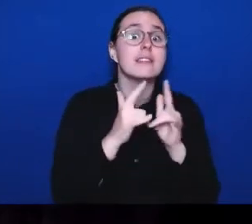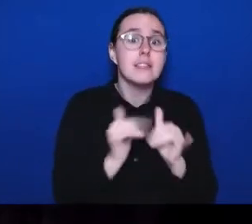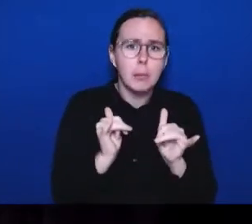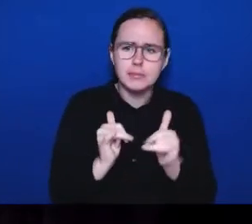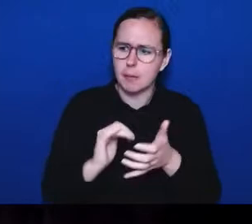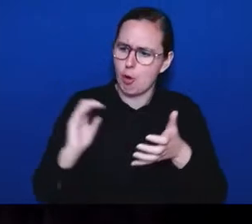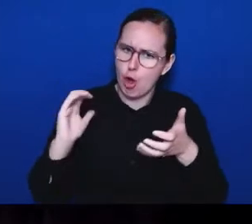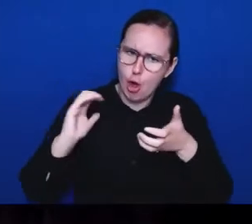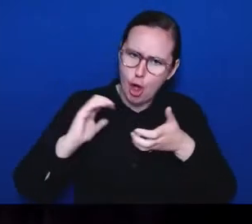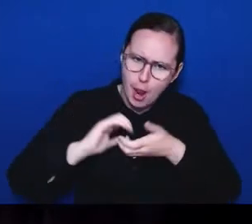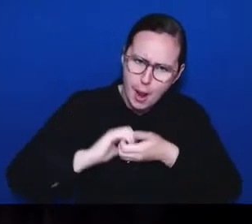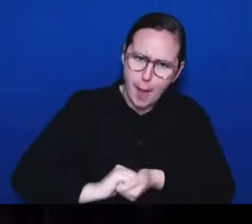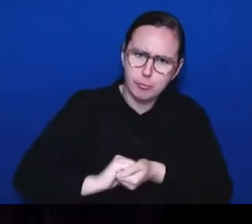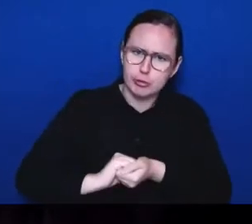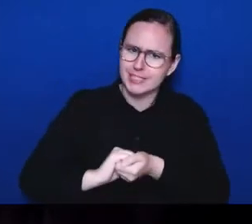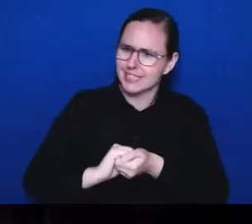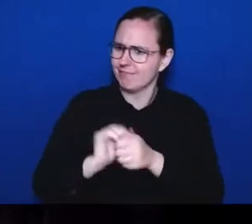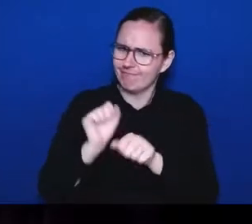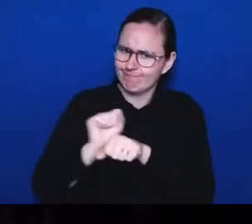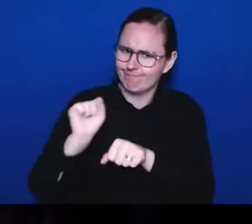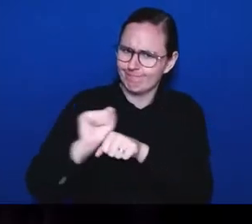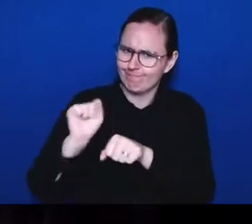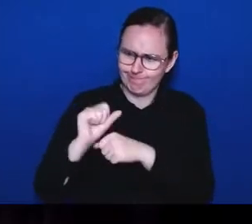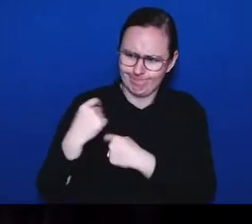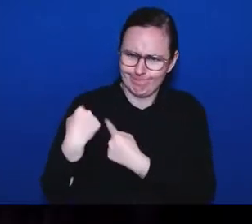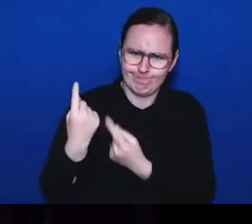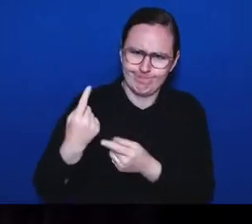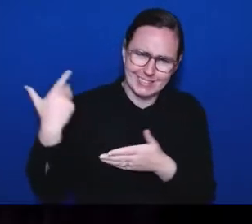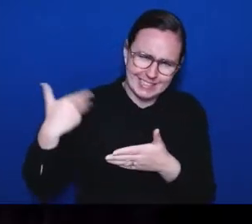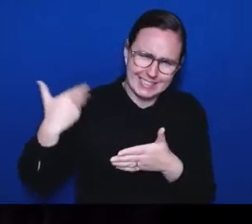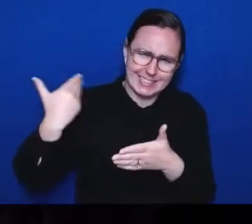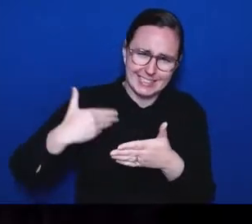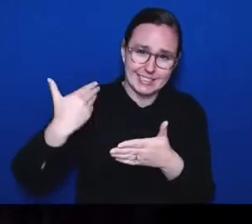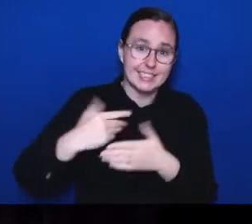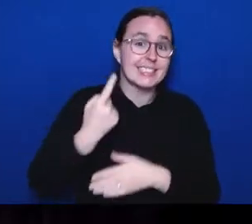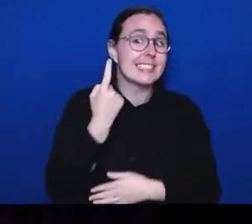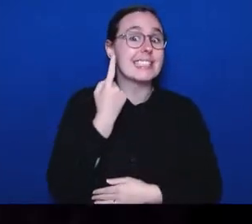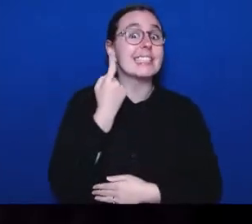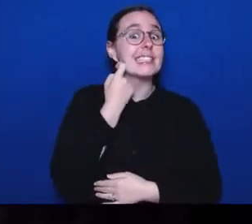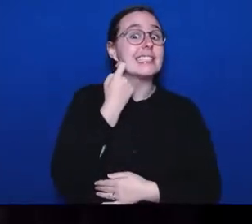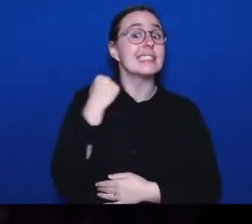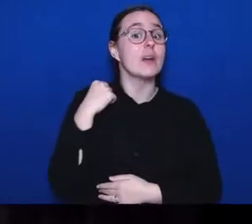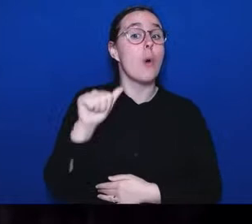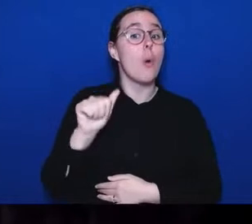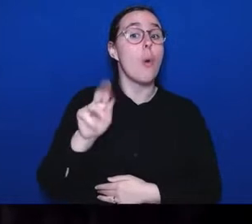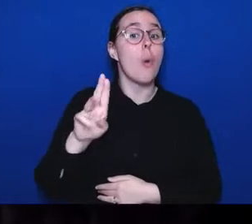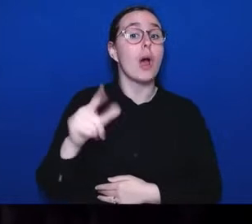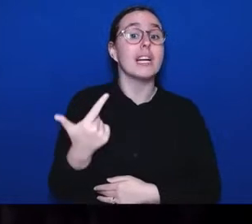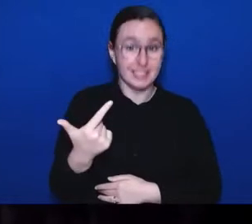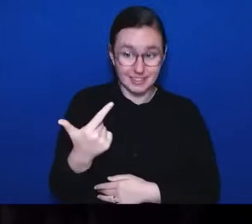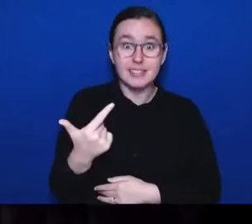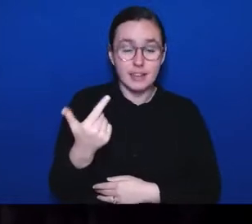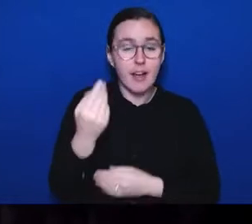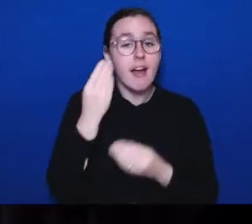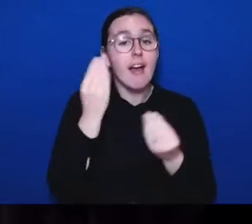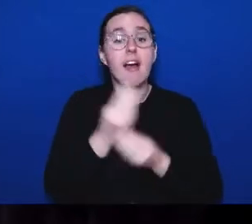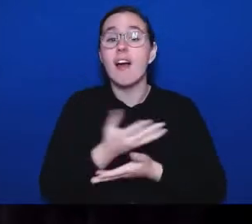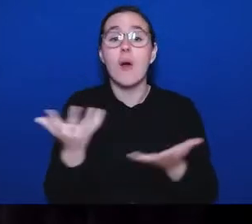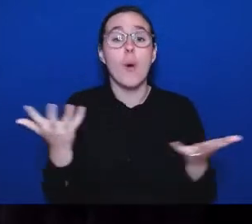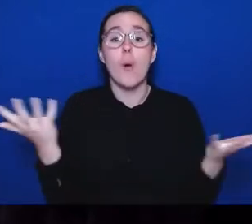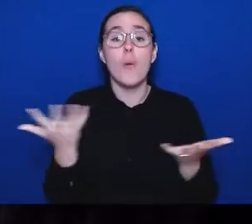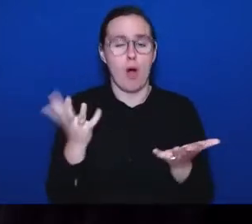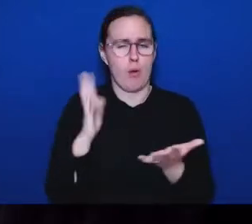together, Dr. Dosanjh and I announced stabilization funding of $118 million to support family doctors with overhead